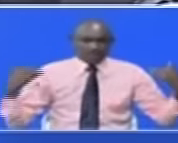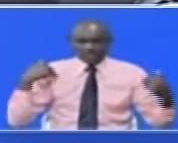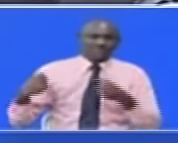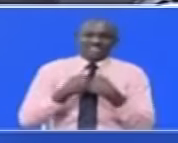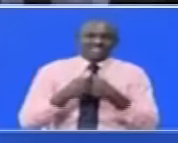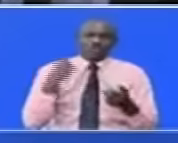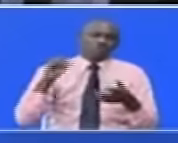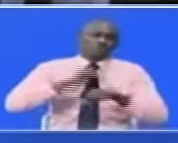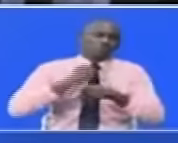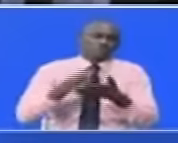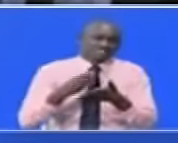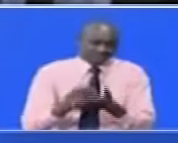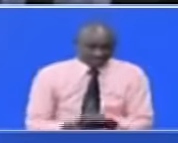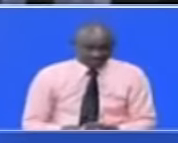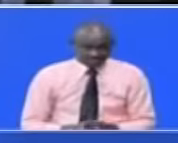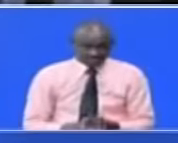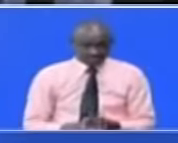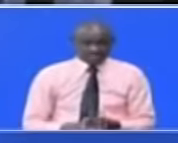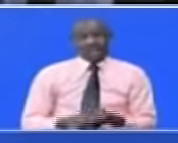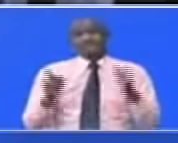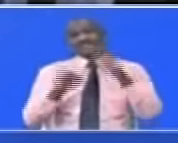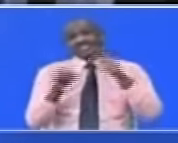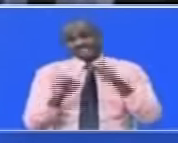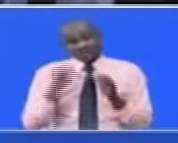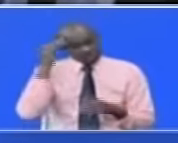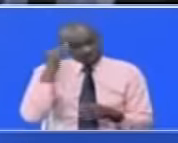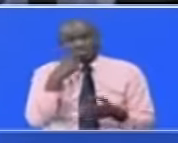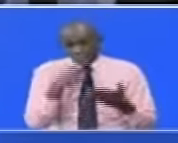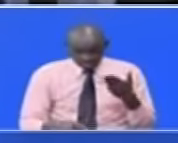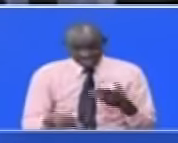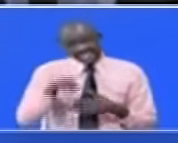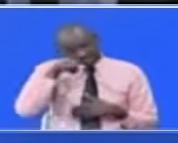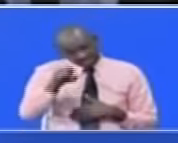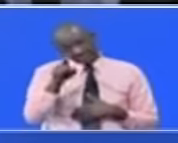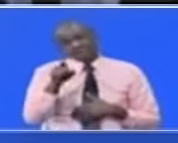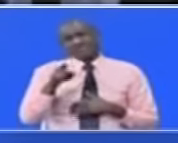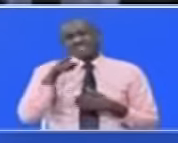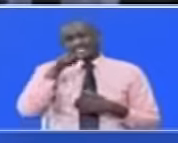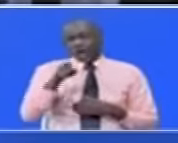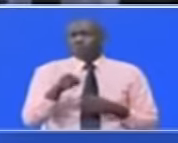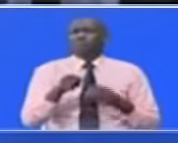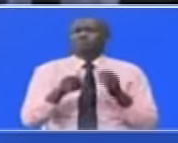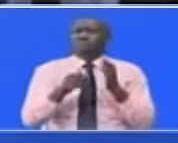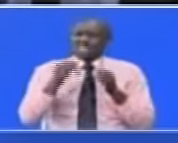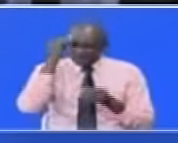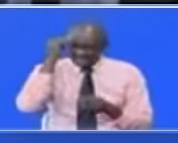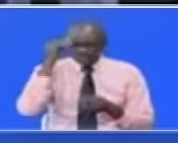of raising fees. The Cabinet Secretary for Education says that the government is determined to ensure that there's free education to Kenyan children in all schools.